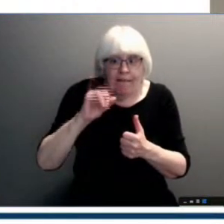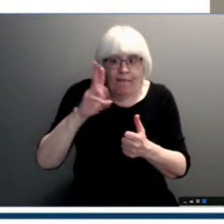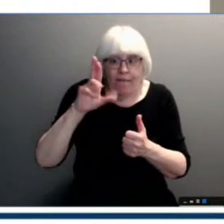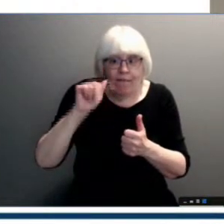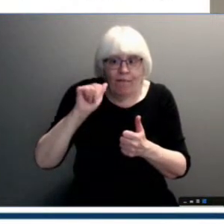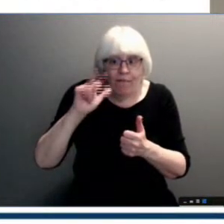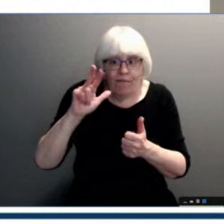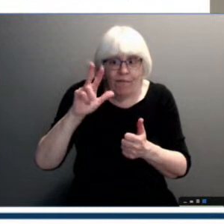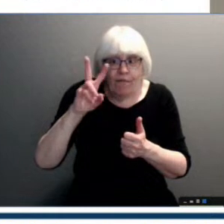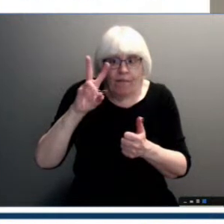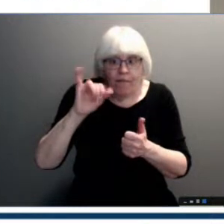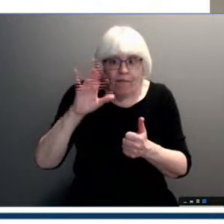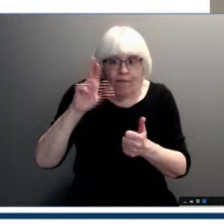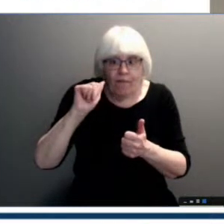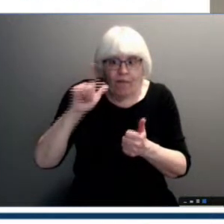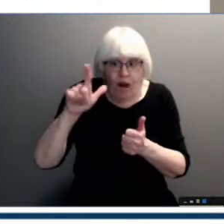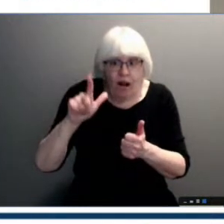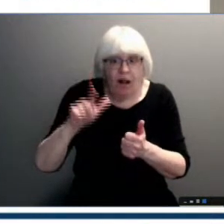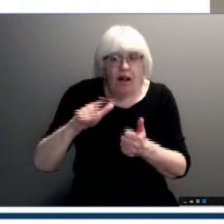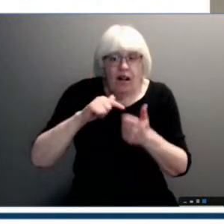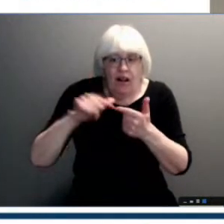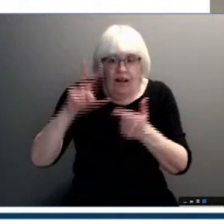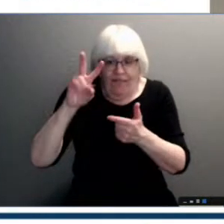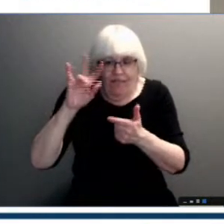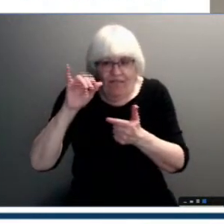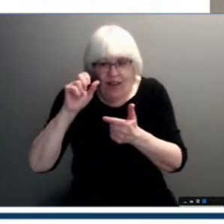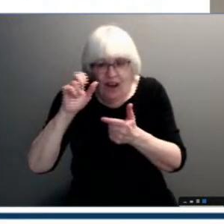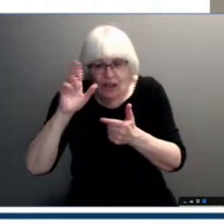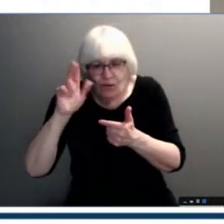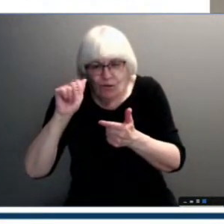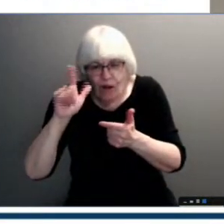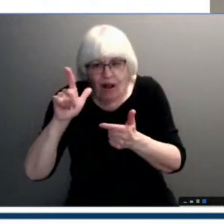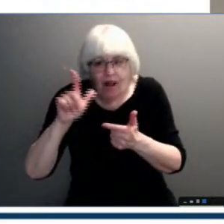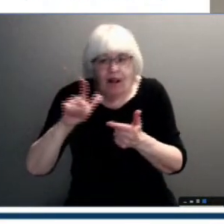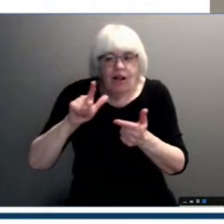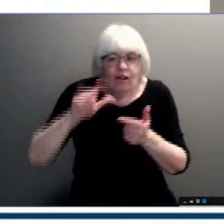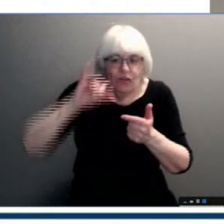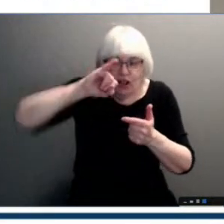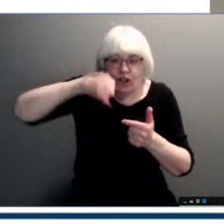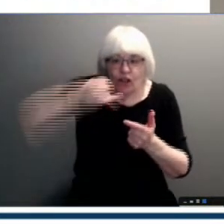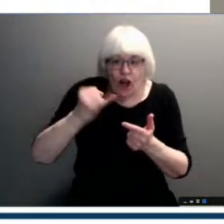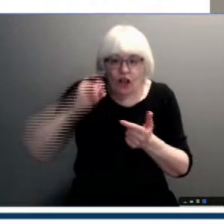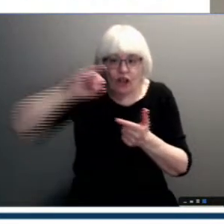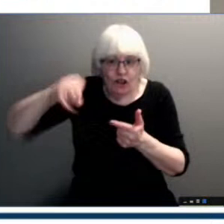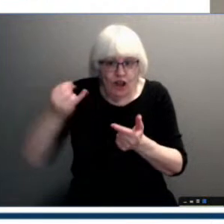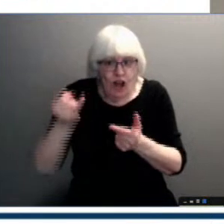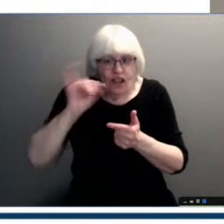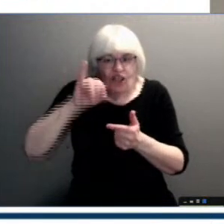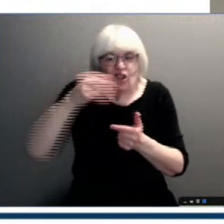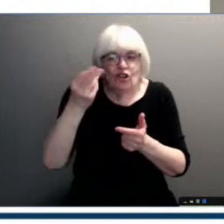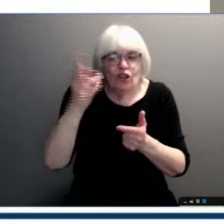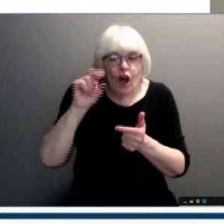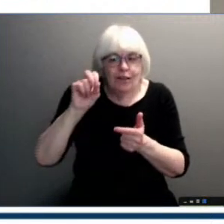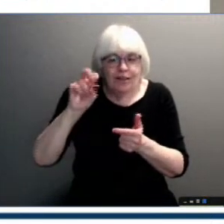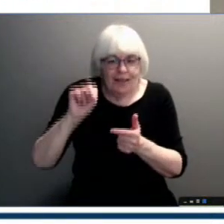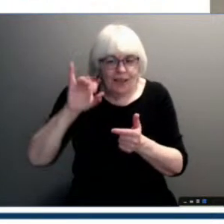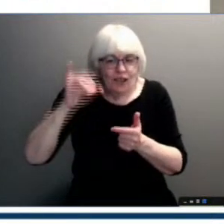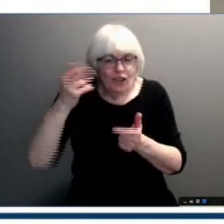get from an mRNA vaccine. Well, I think that I haven't seen the evidence or the paper you're talking about, but I think it's people who were